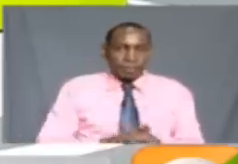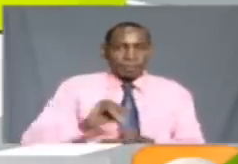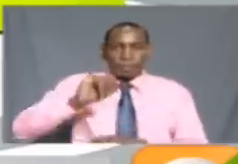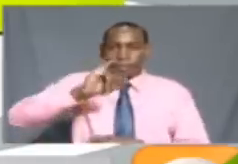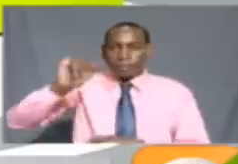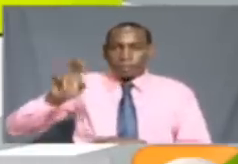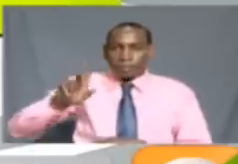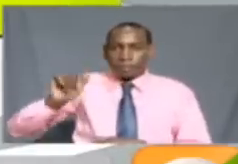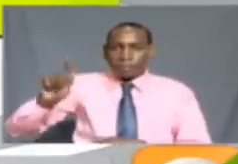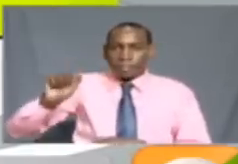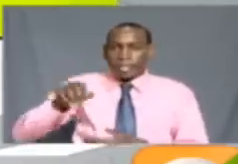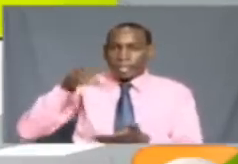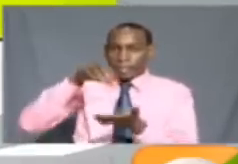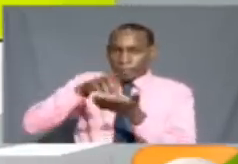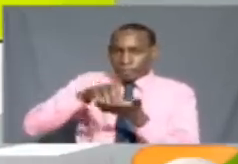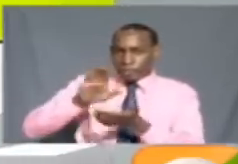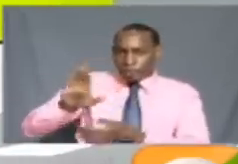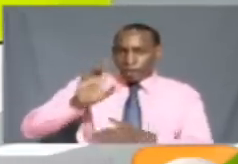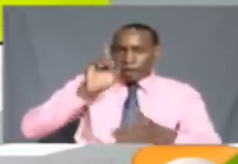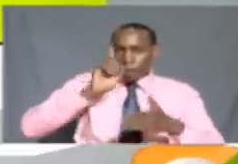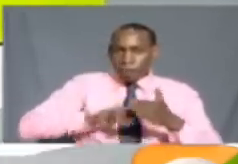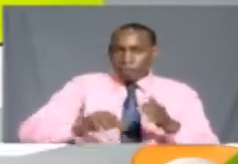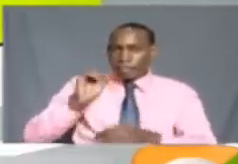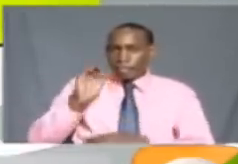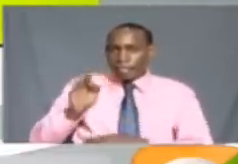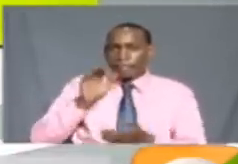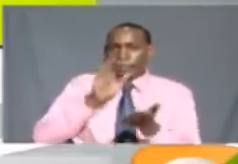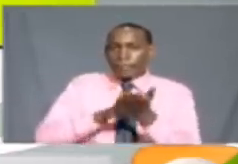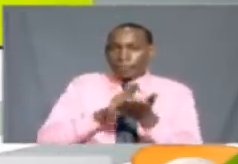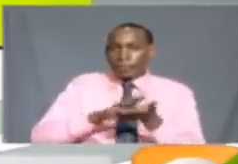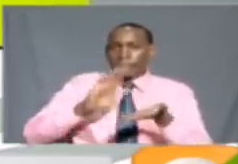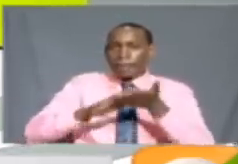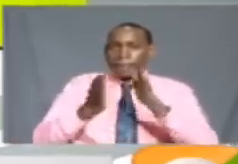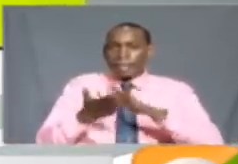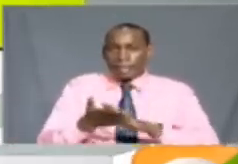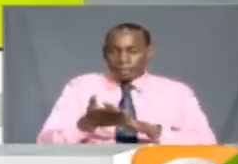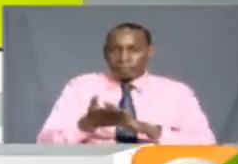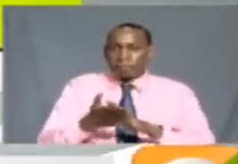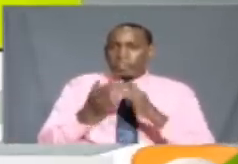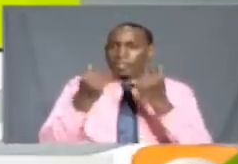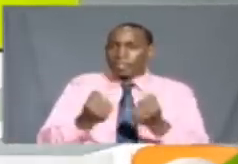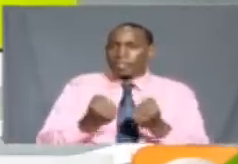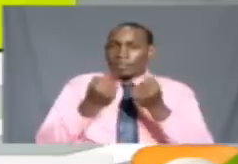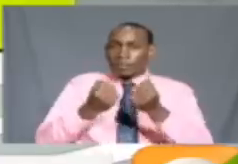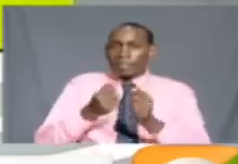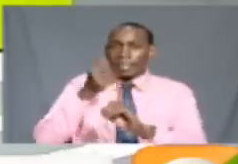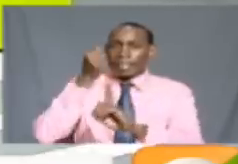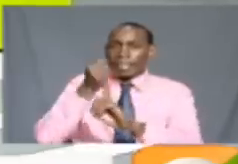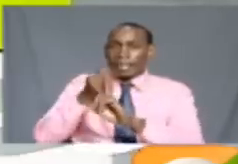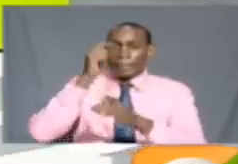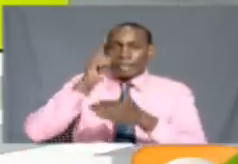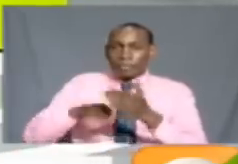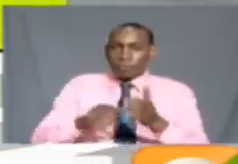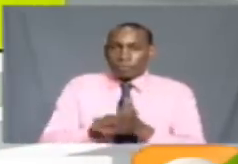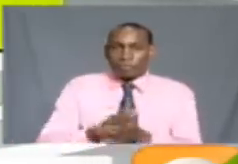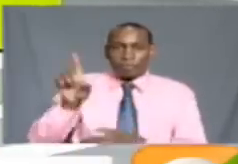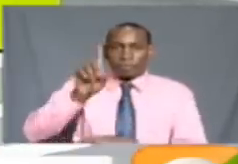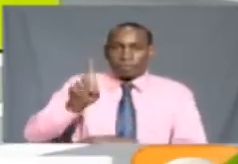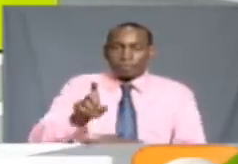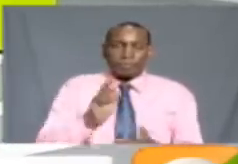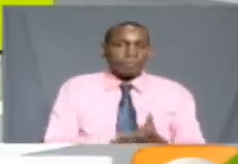you sit, what if these proposals do become something concrete? Yeah. What are the implications?